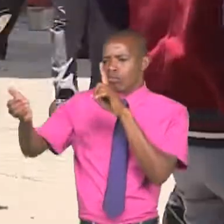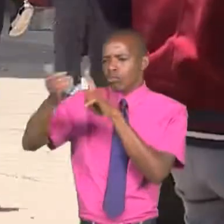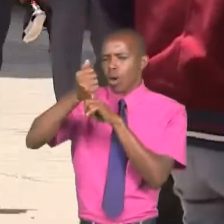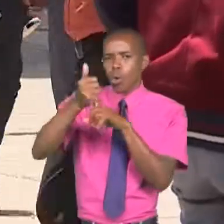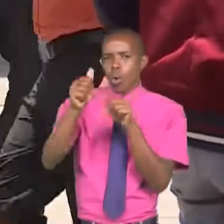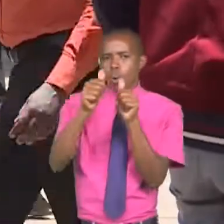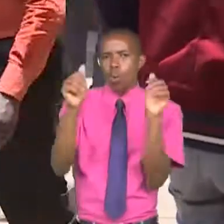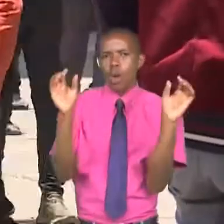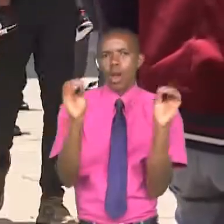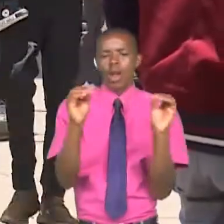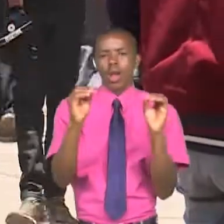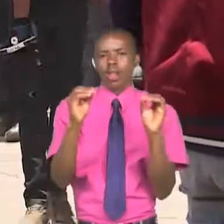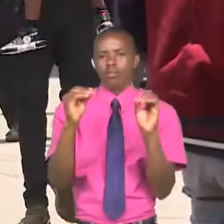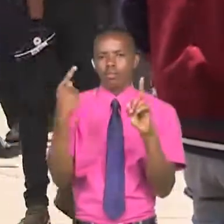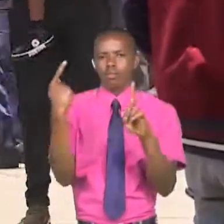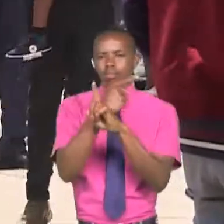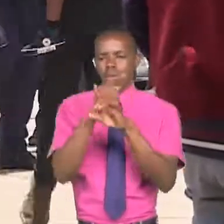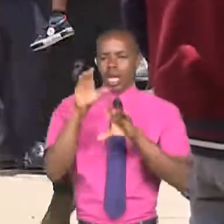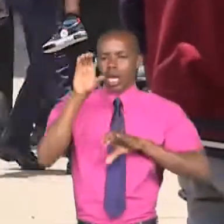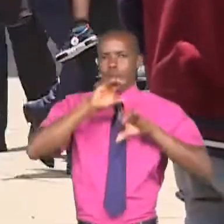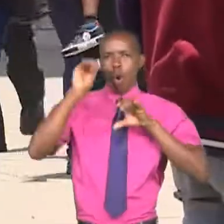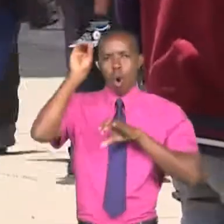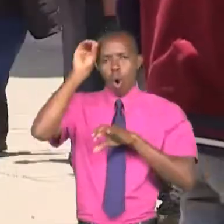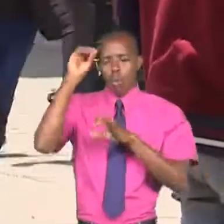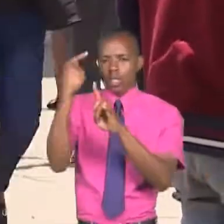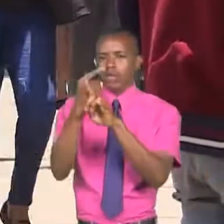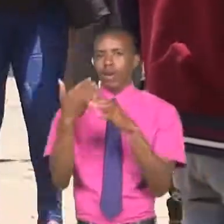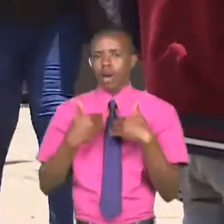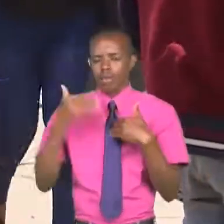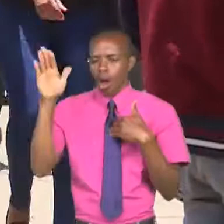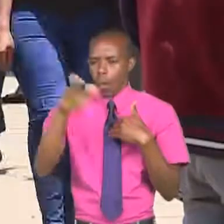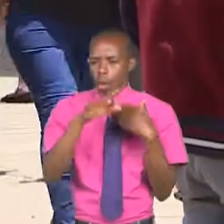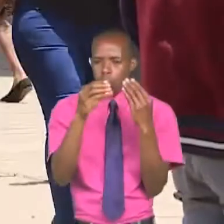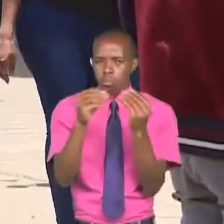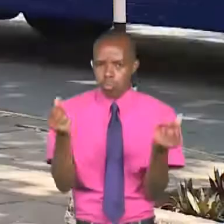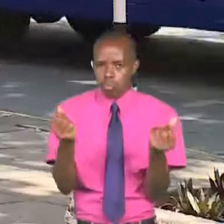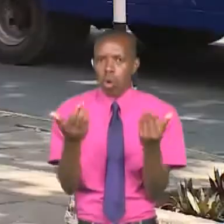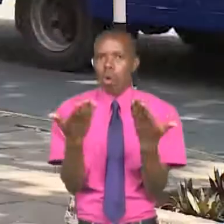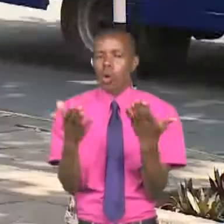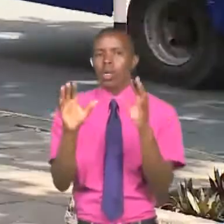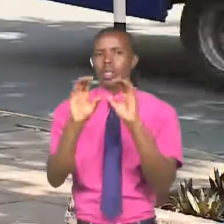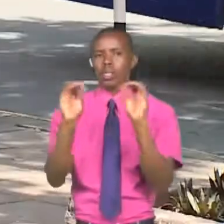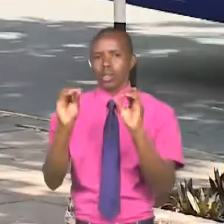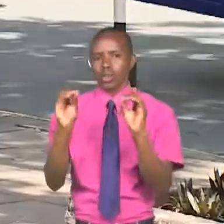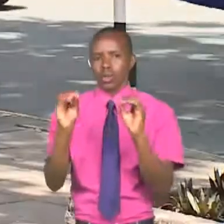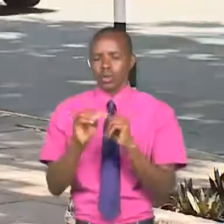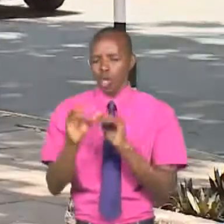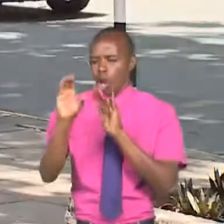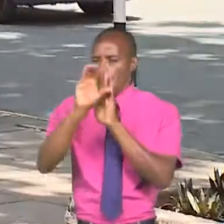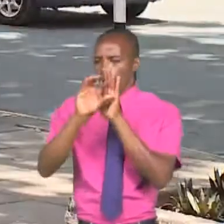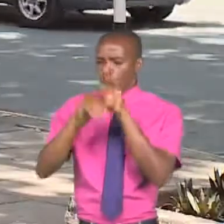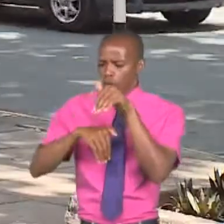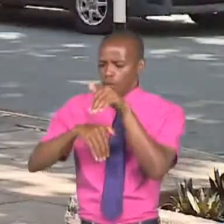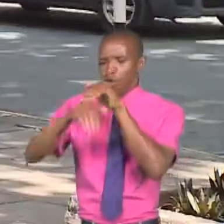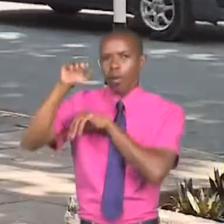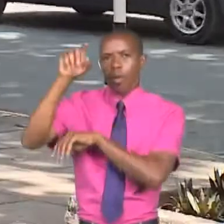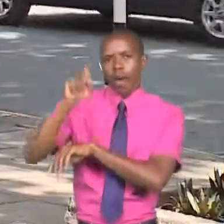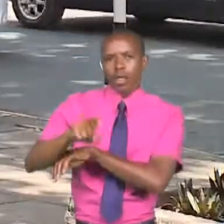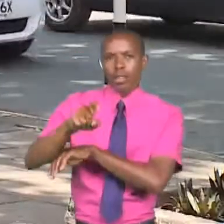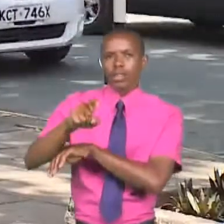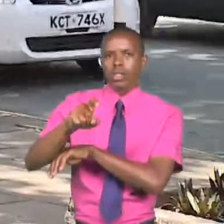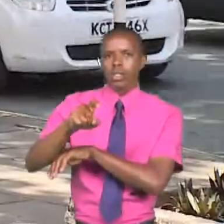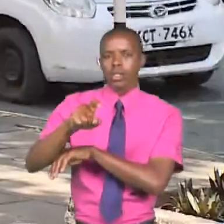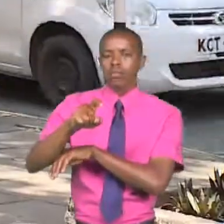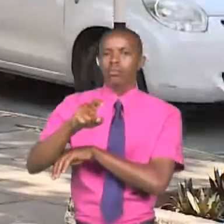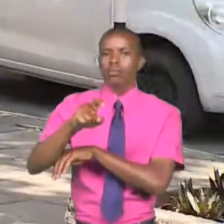the contrary, Kenyans are of different opinion on whether the parliament should be dissolved or not. We have to respect the constitution. If it means we